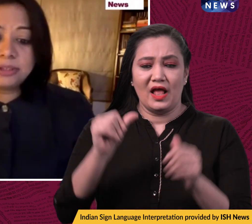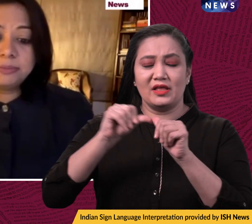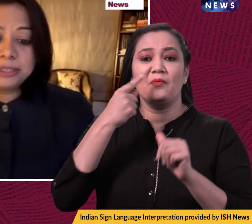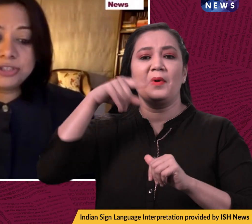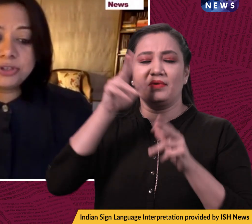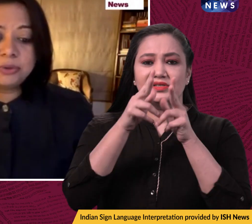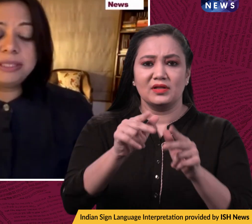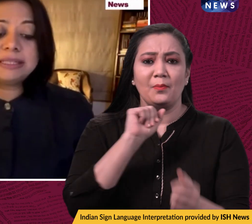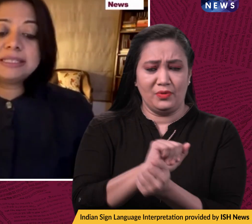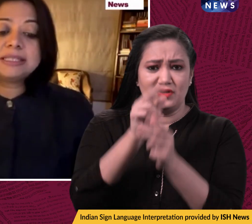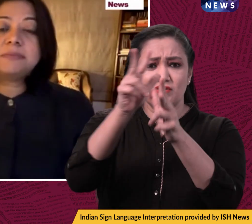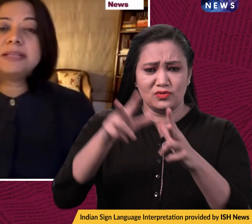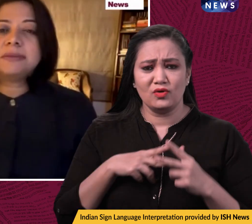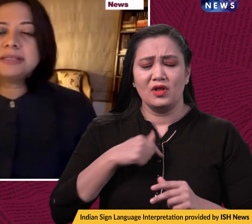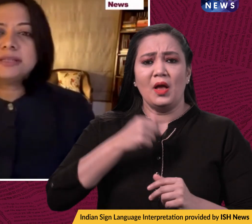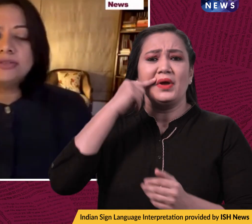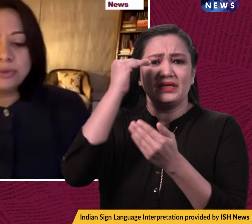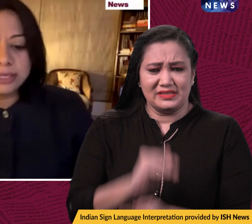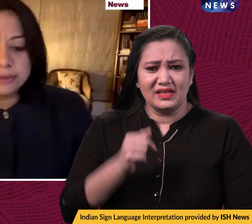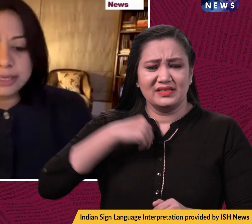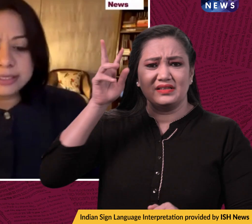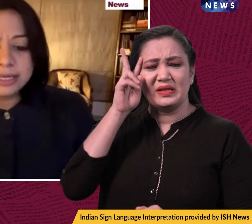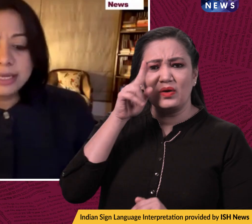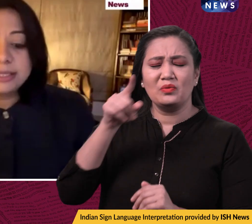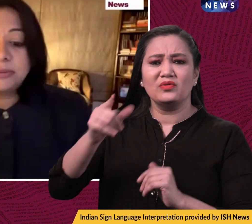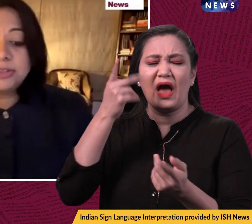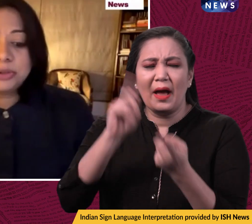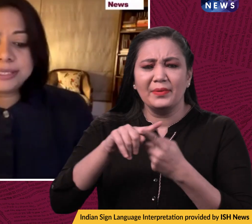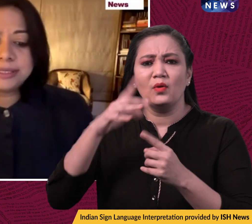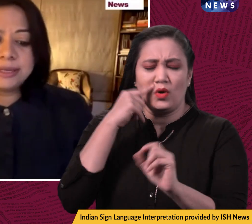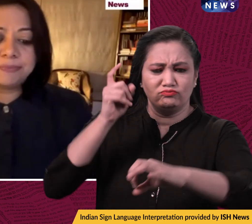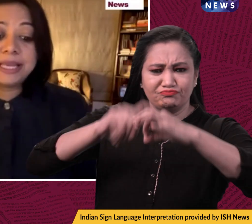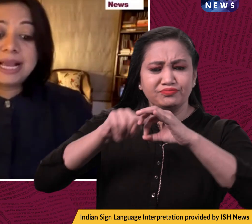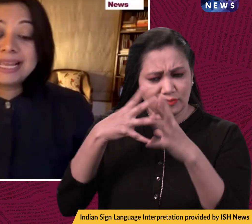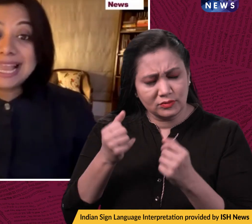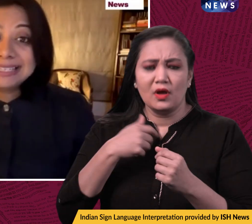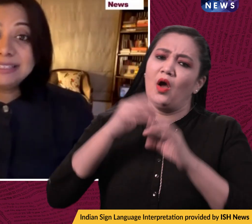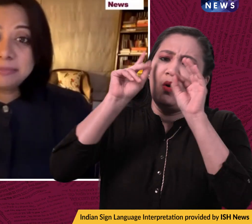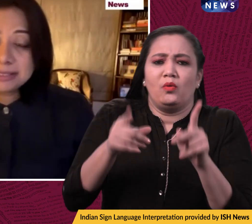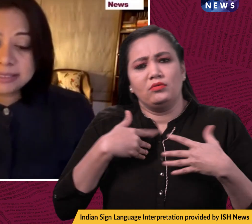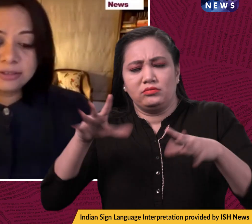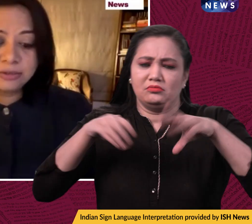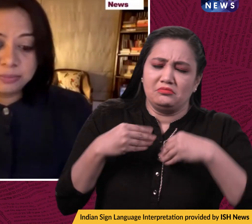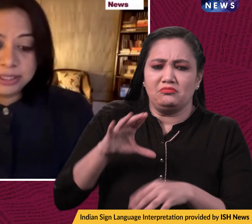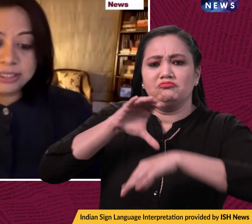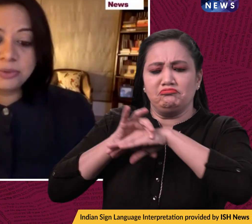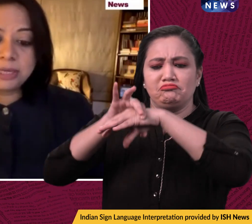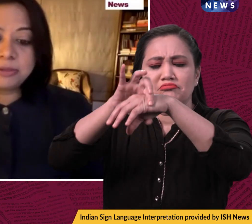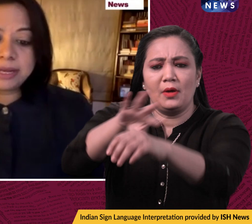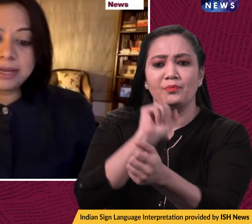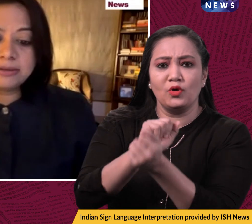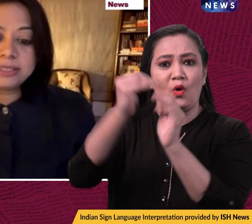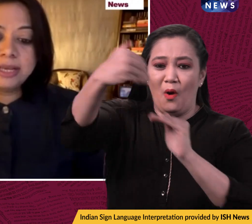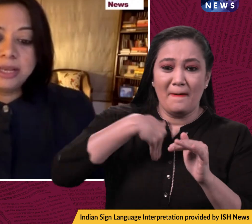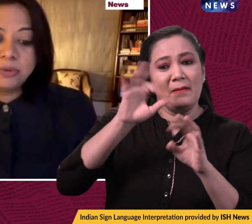and I quote, "The police told me that they suspect my son's role in the case. They wanted to question him. I handed my son to the police who